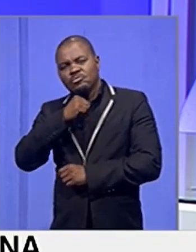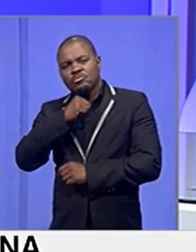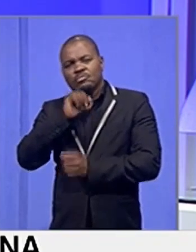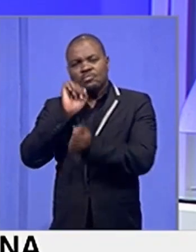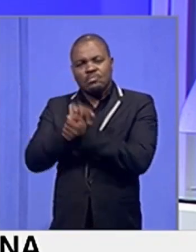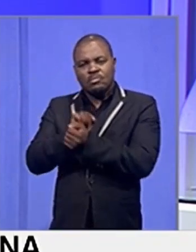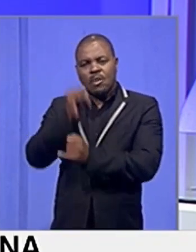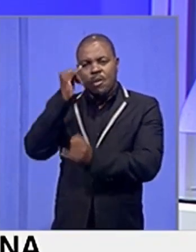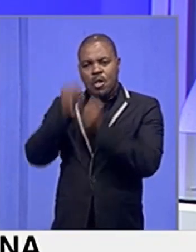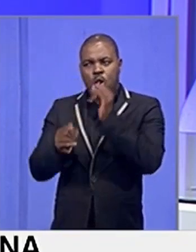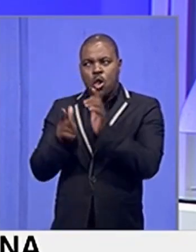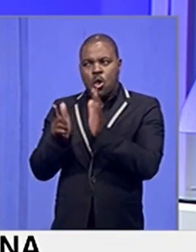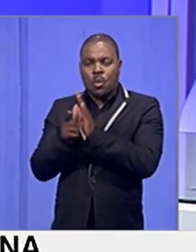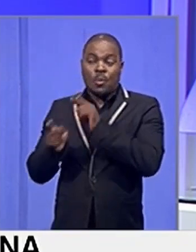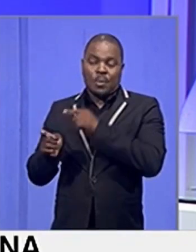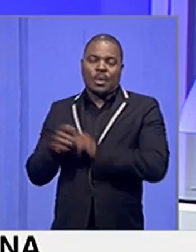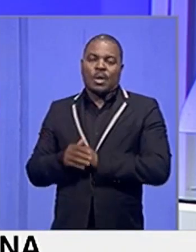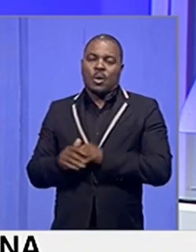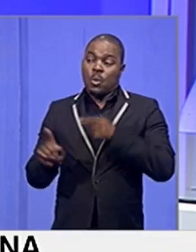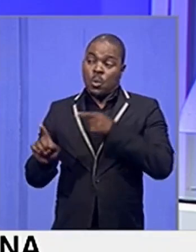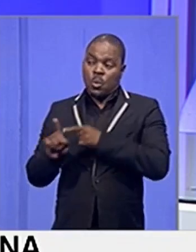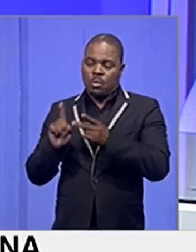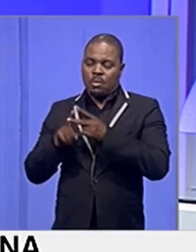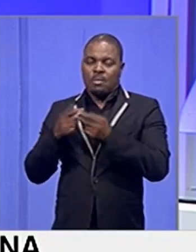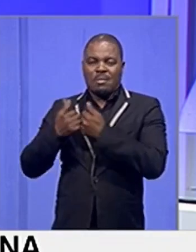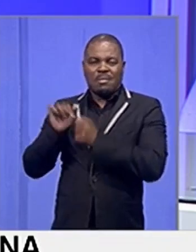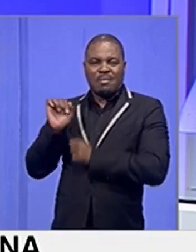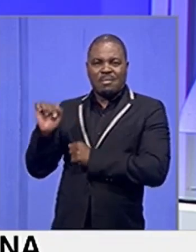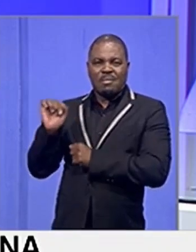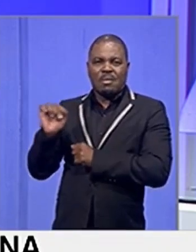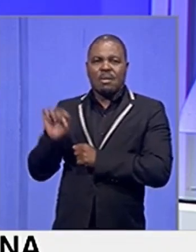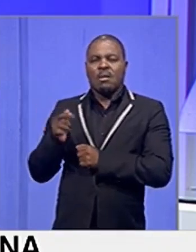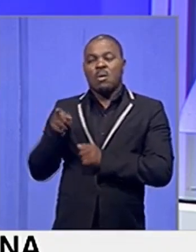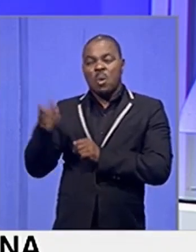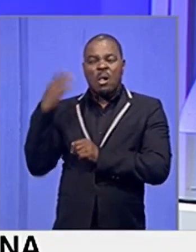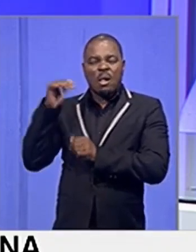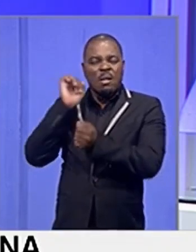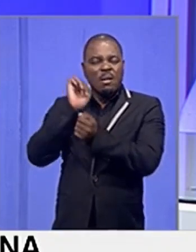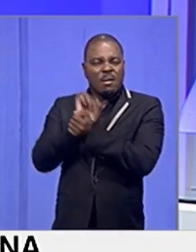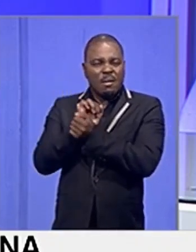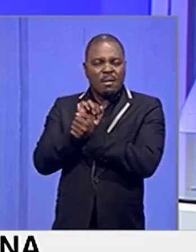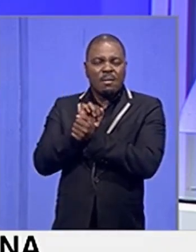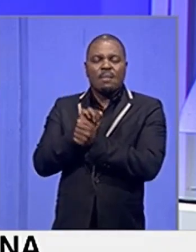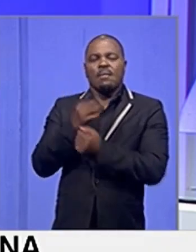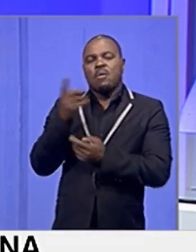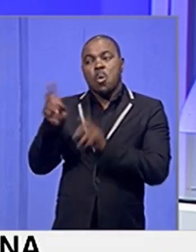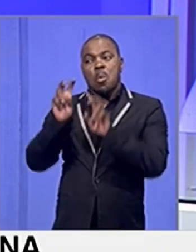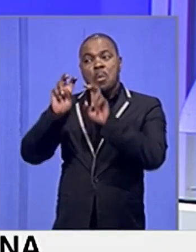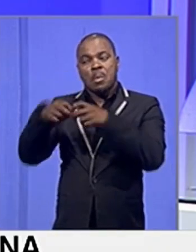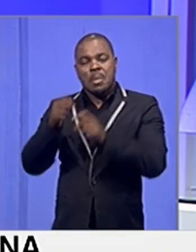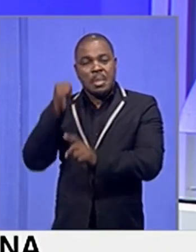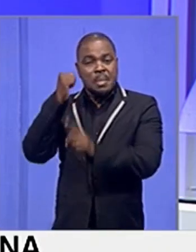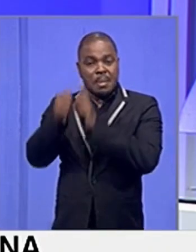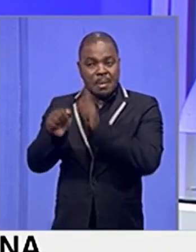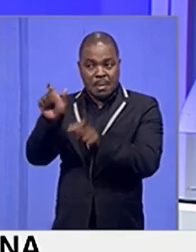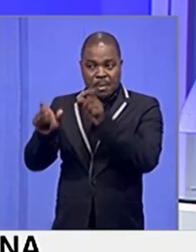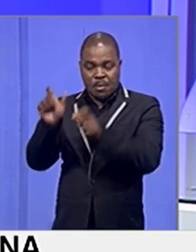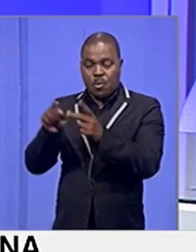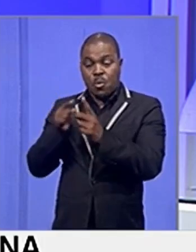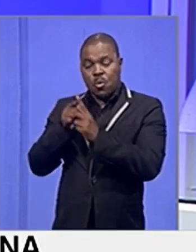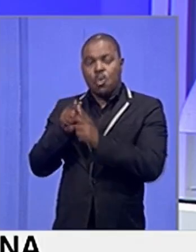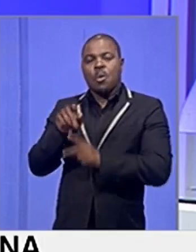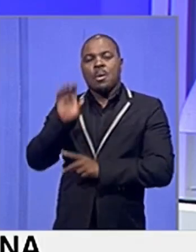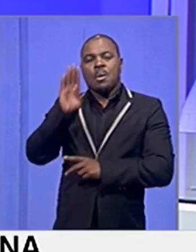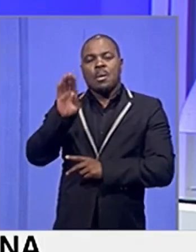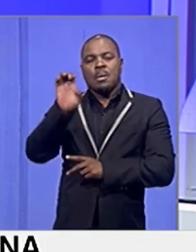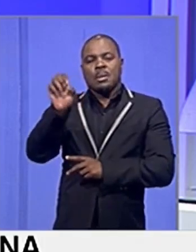ka Tanzania. Makutumana le lesogana la gagwe yo a hloletswego kgolegong sekatawana le mmolai Thabo